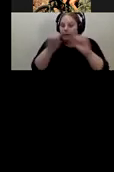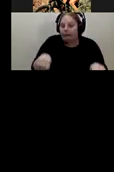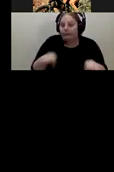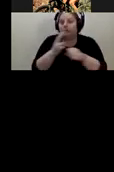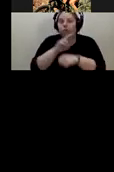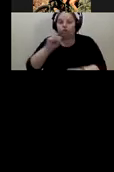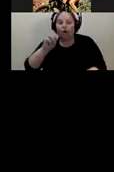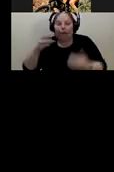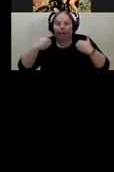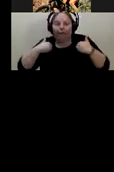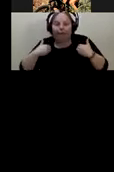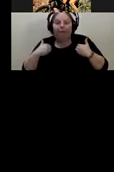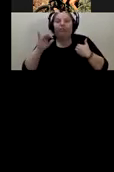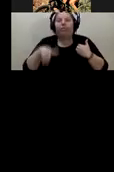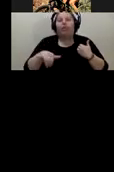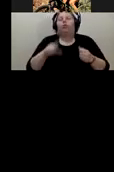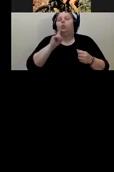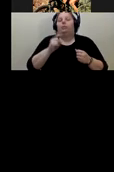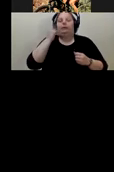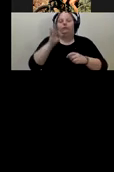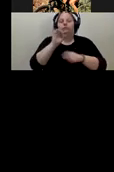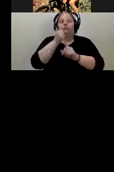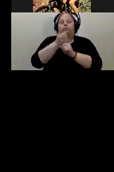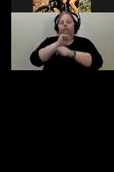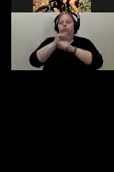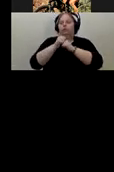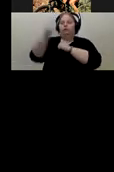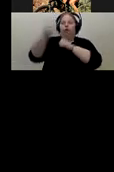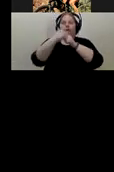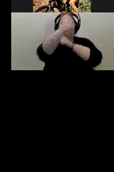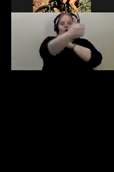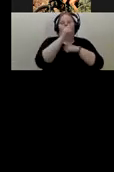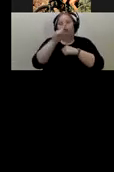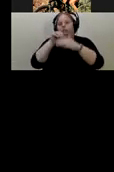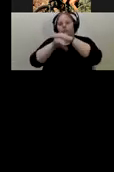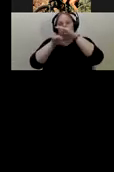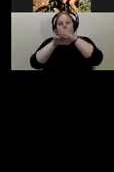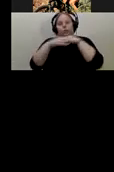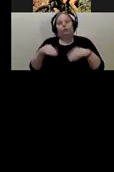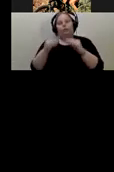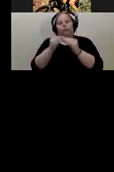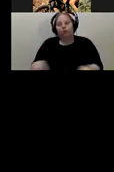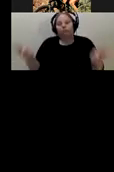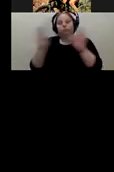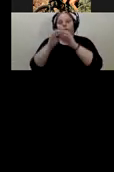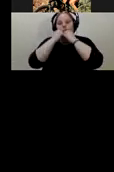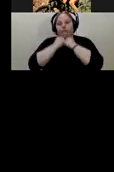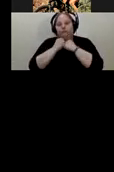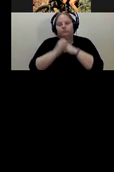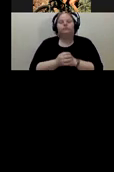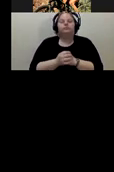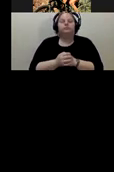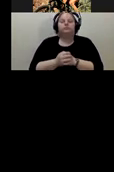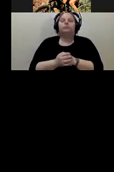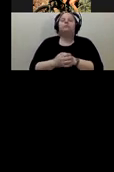clients? If you are working at a distance, the accessibility has come even more into play. There's the